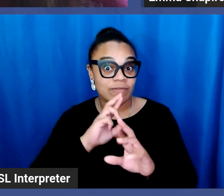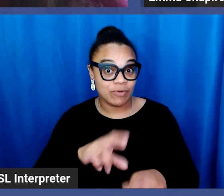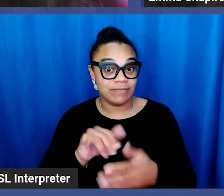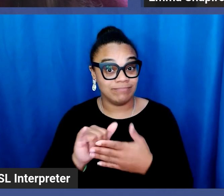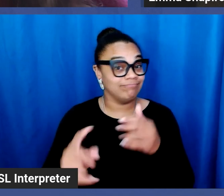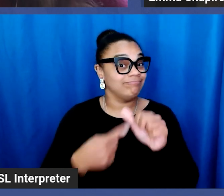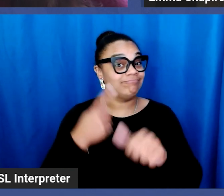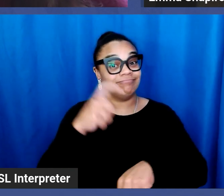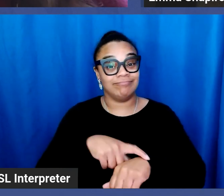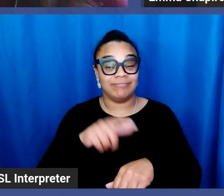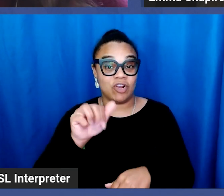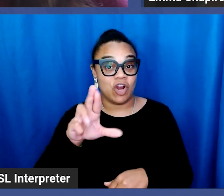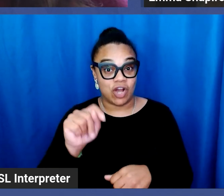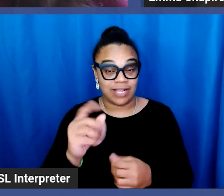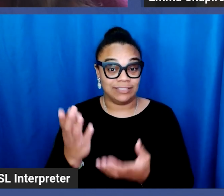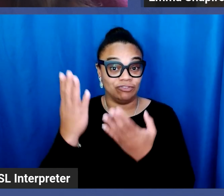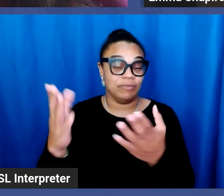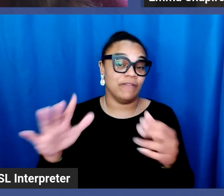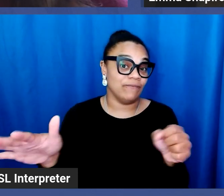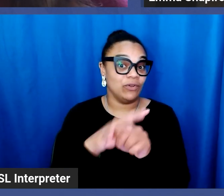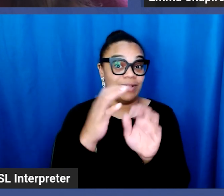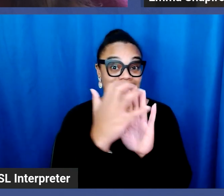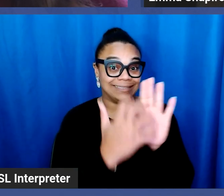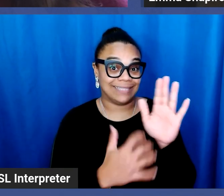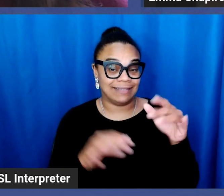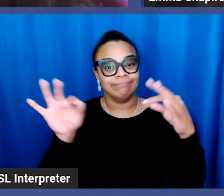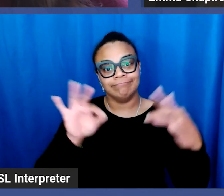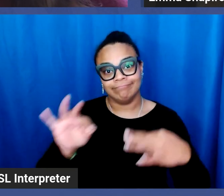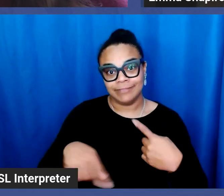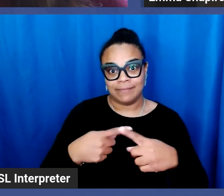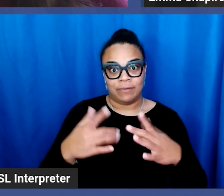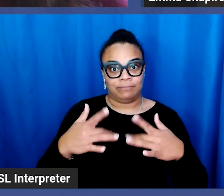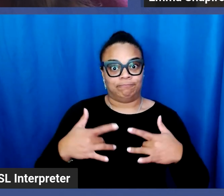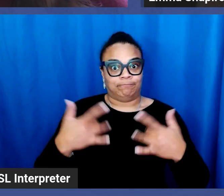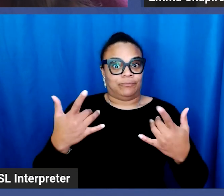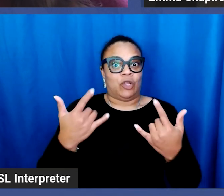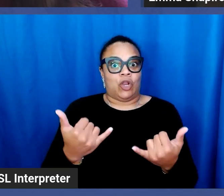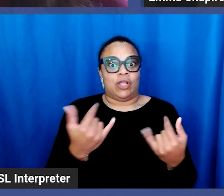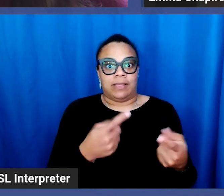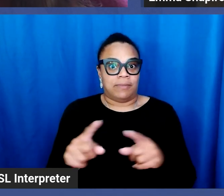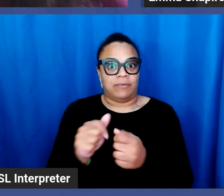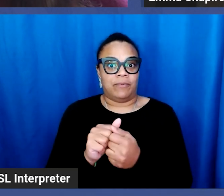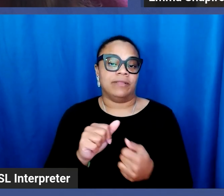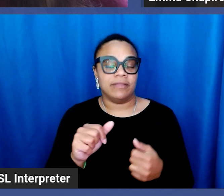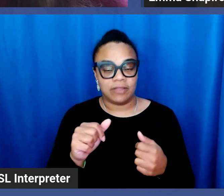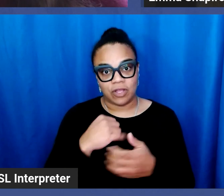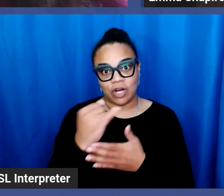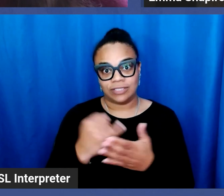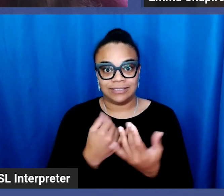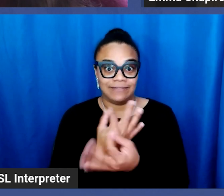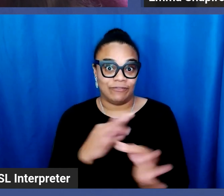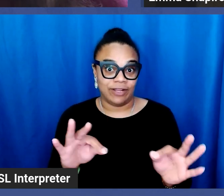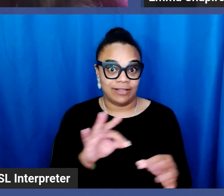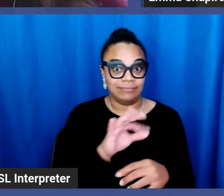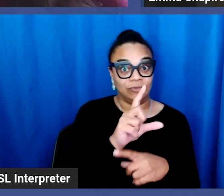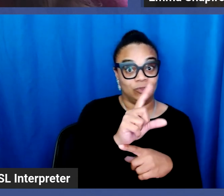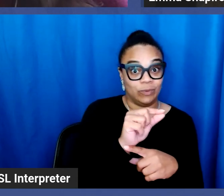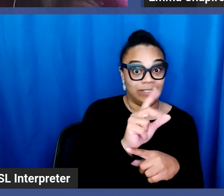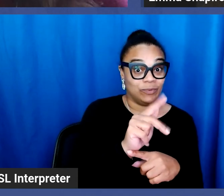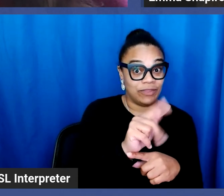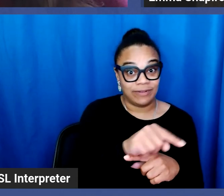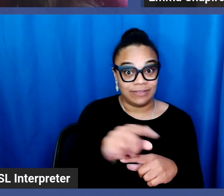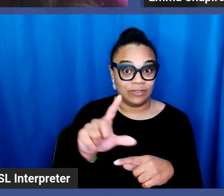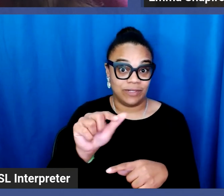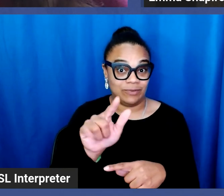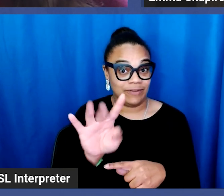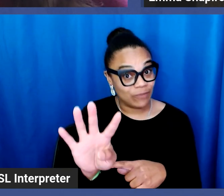had contributed a full essay about what the state of artistic freedom had been in 2023 into 2024. So